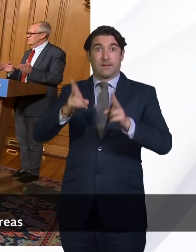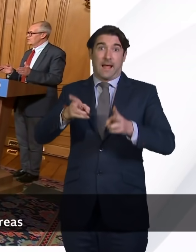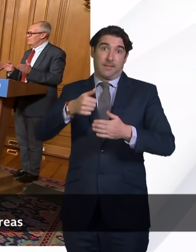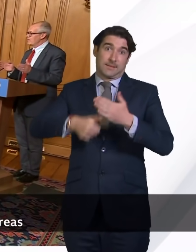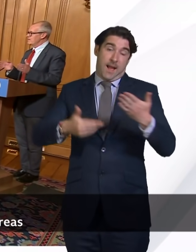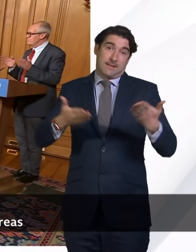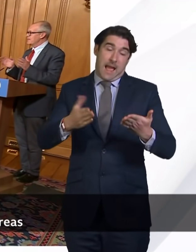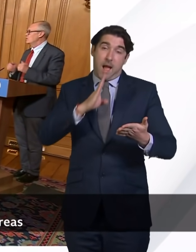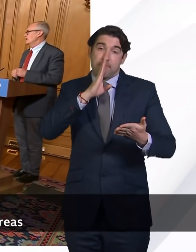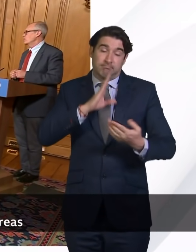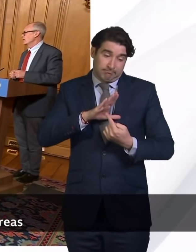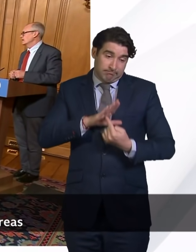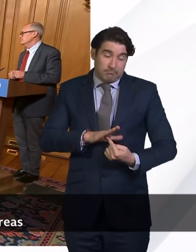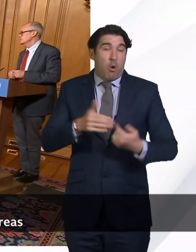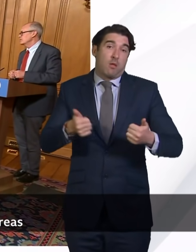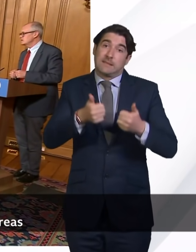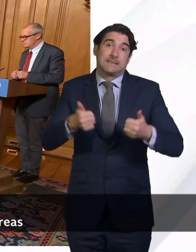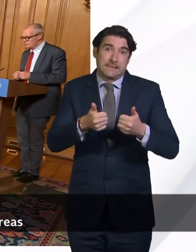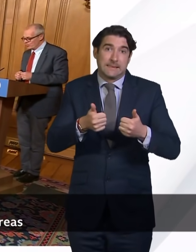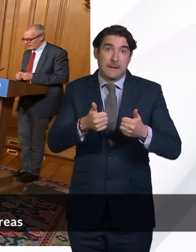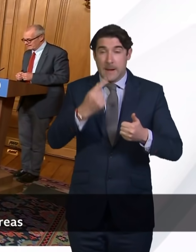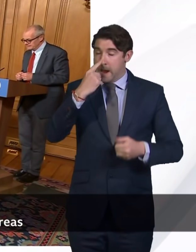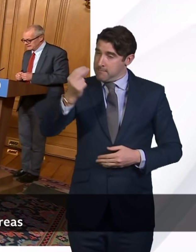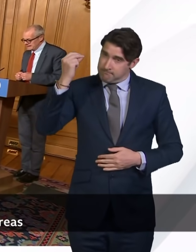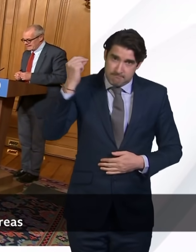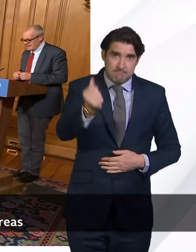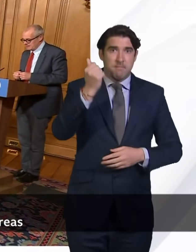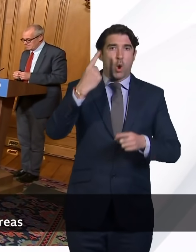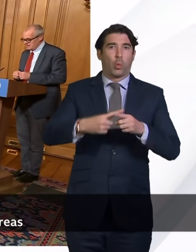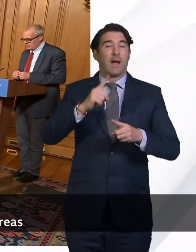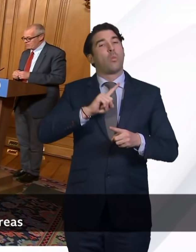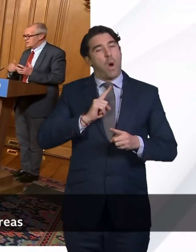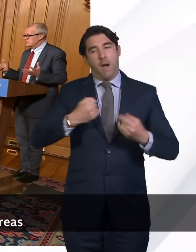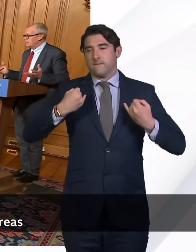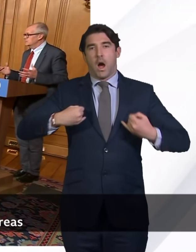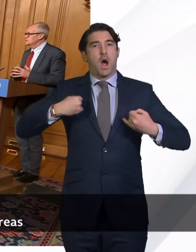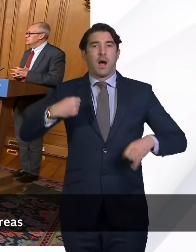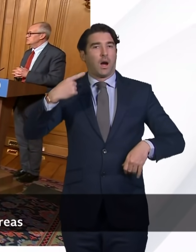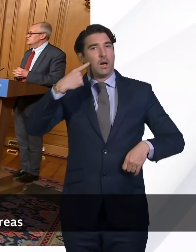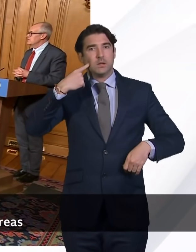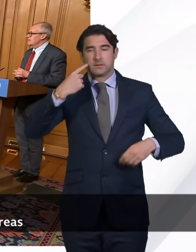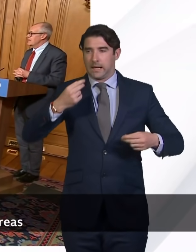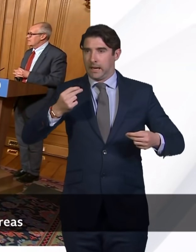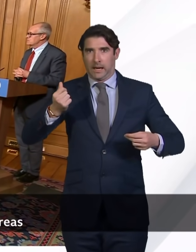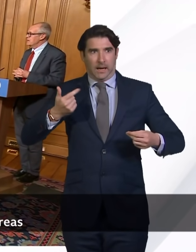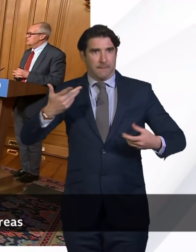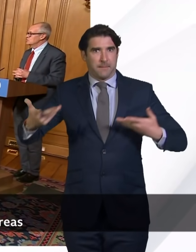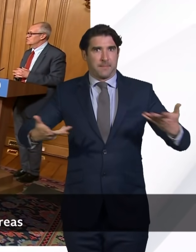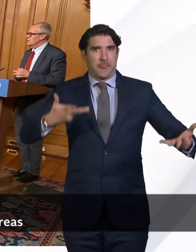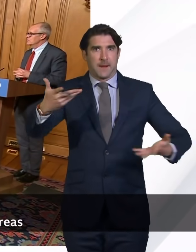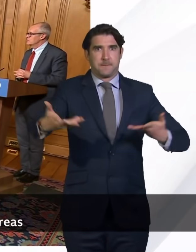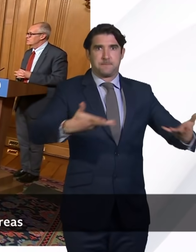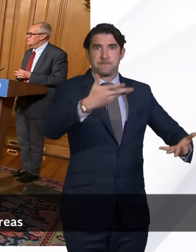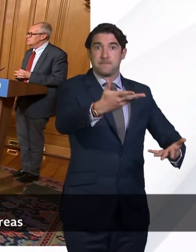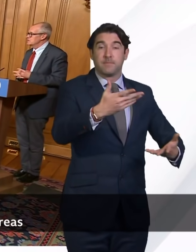that things go very big quite quickly. So things move quickly. And when things double, you see that